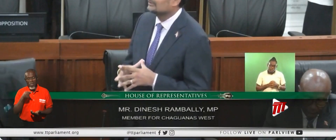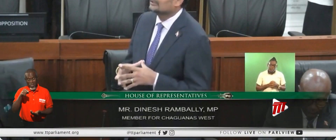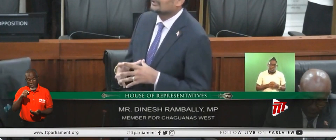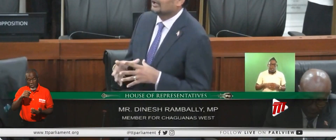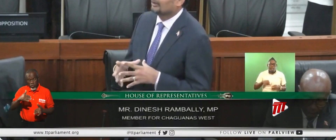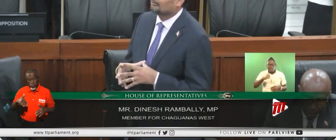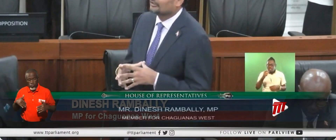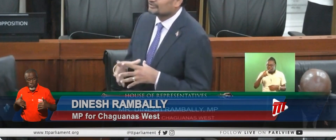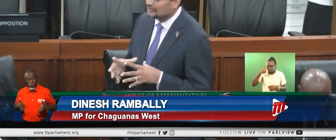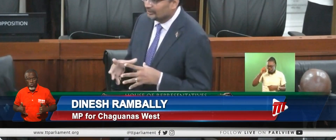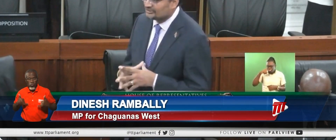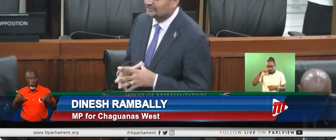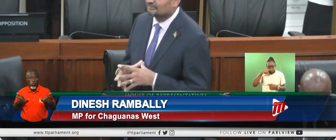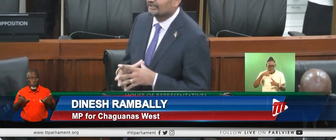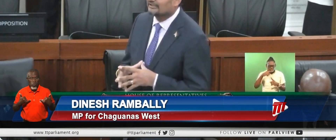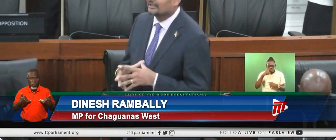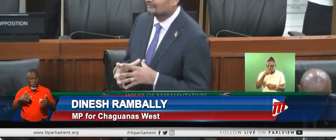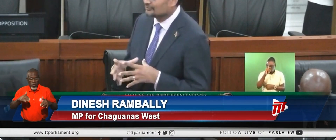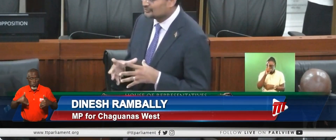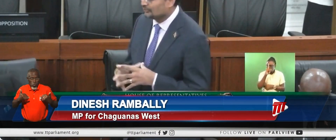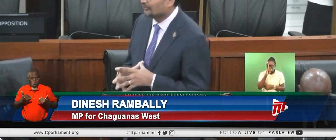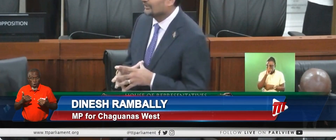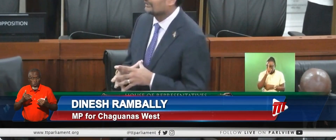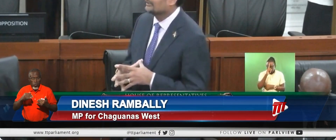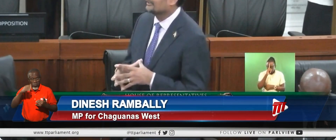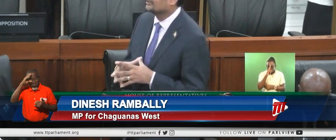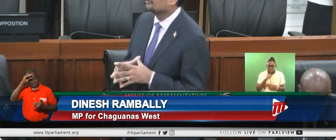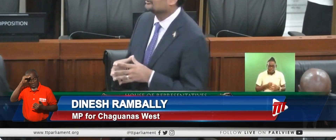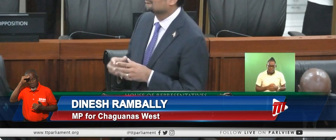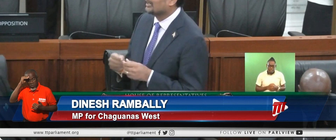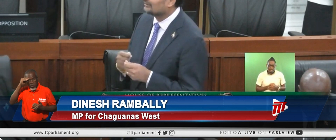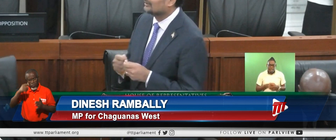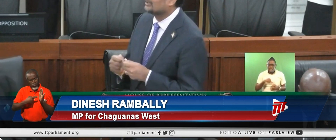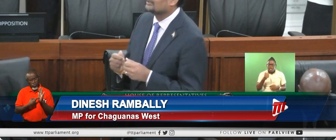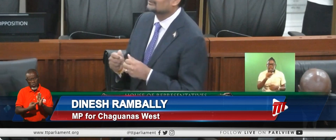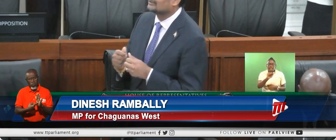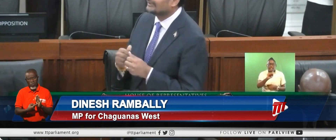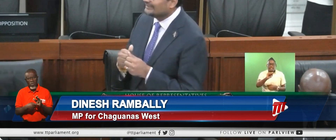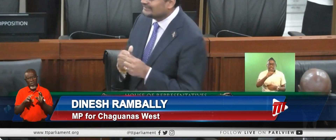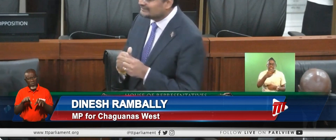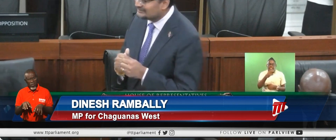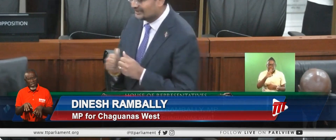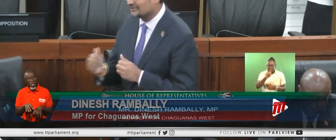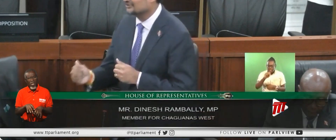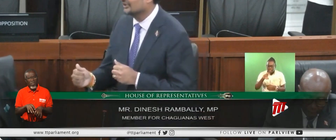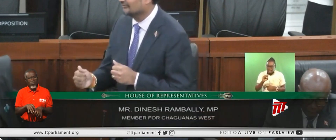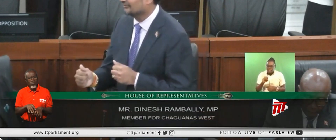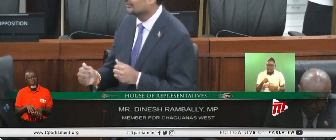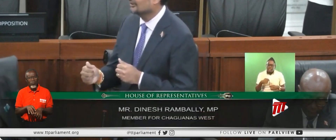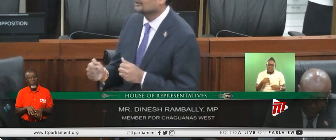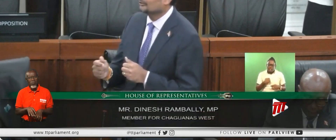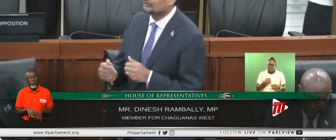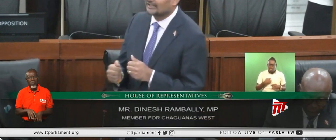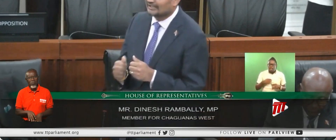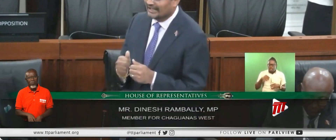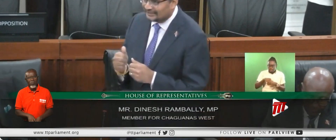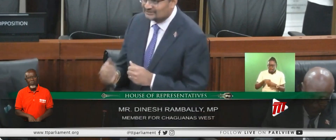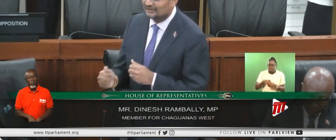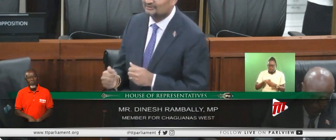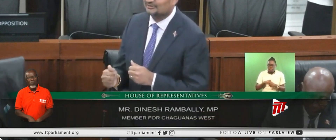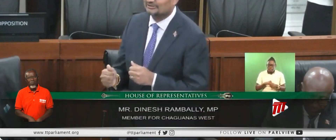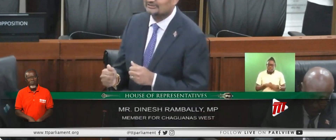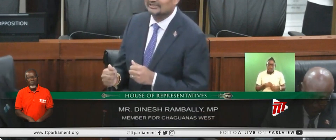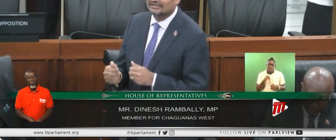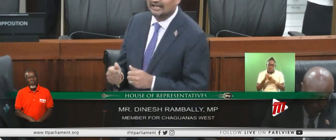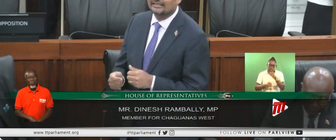youths, these young gentlemen, they have shown that they are able to partner at an international level with